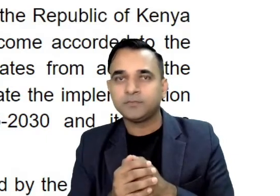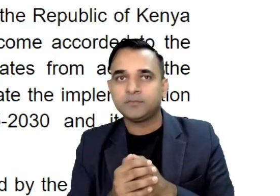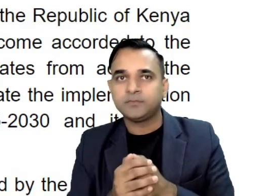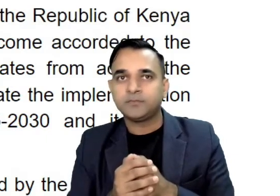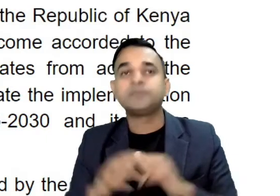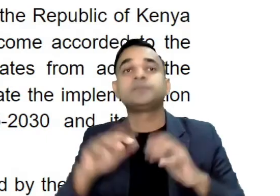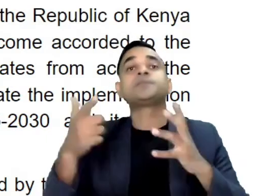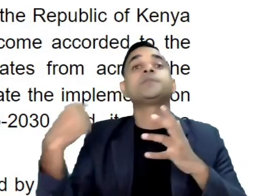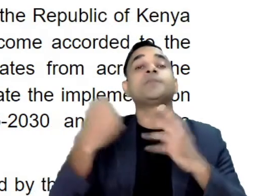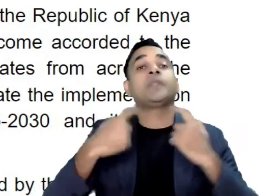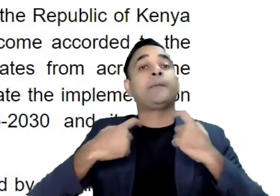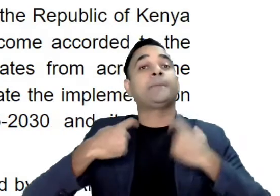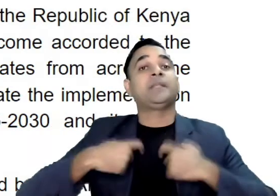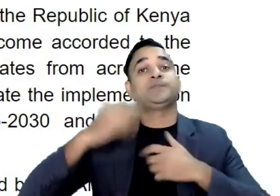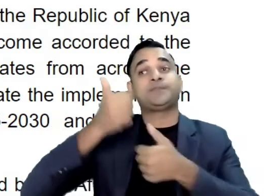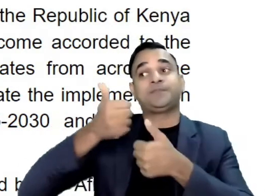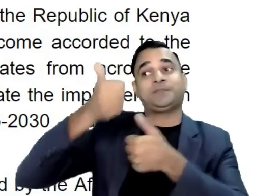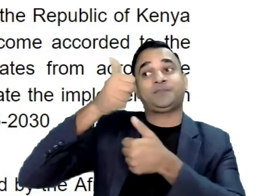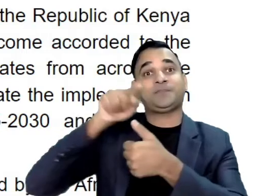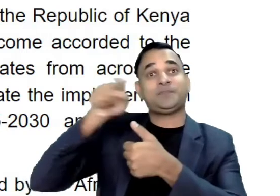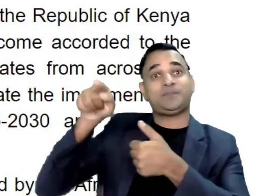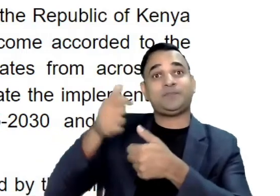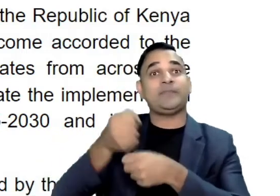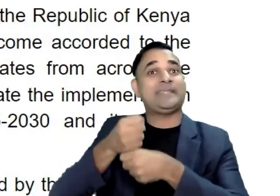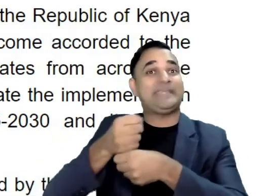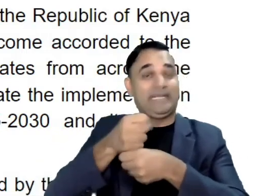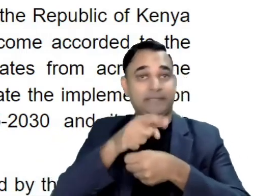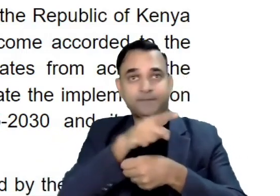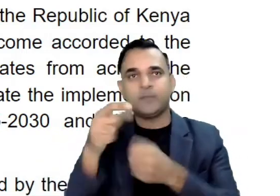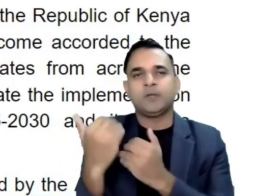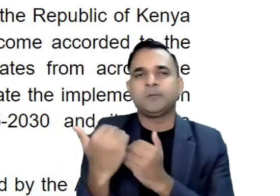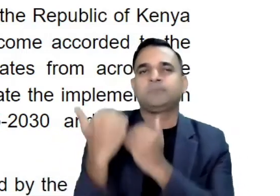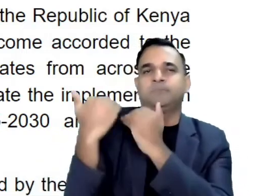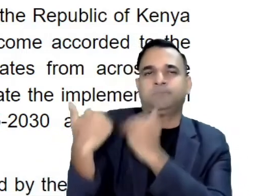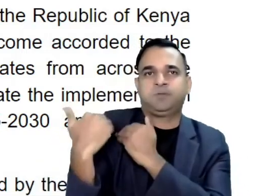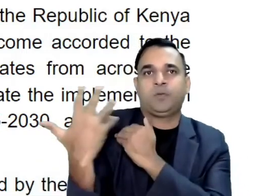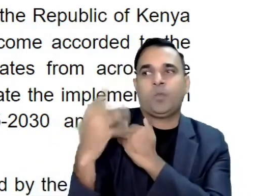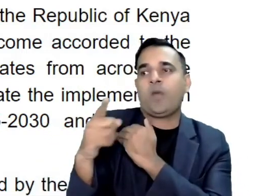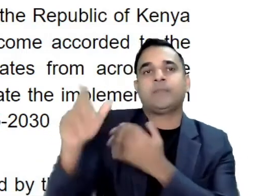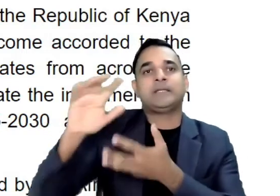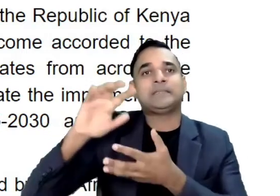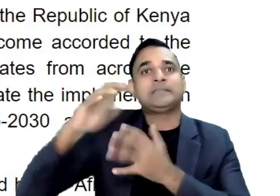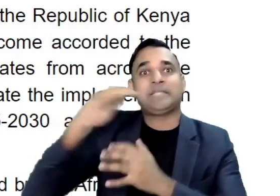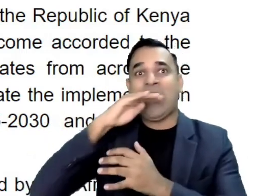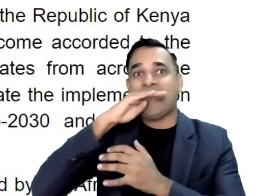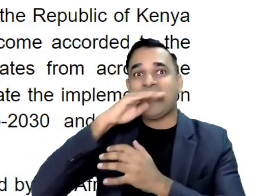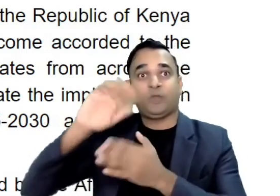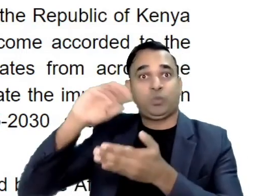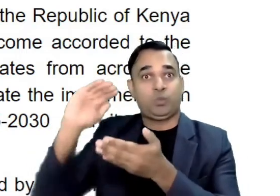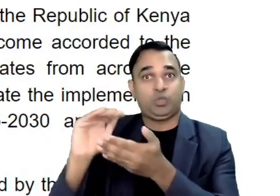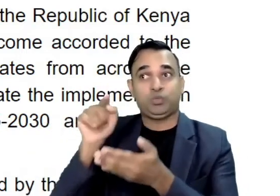Nairobi, Republic of Kenya, on 19th November 2021, on the occasion of the 7th high-level meeting on disaster risk